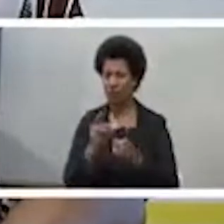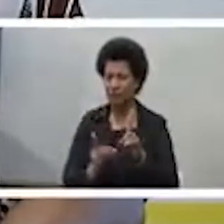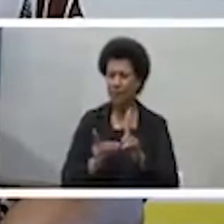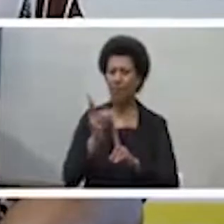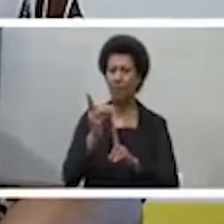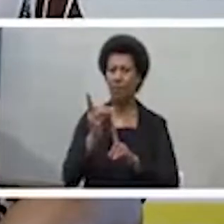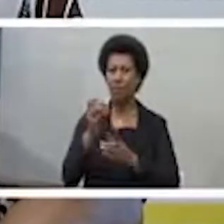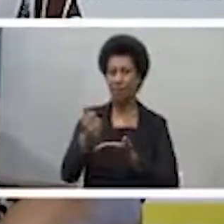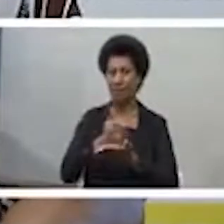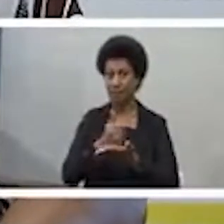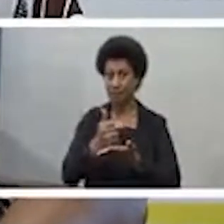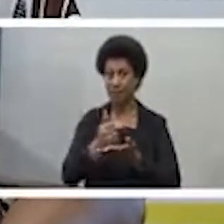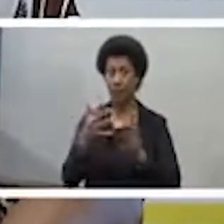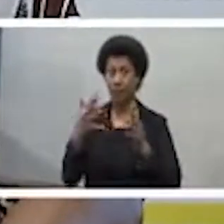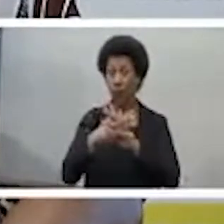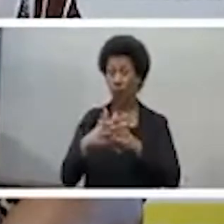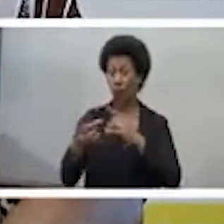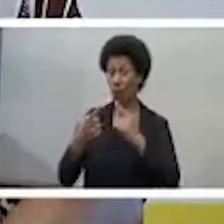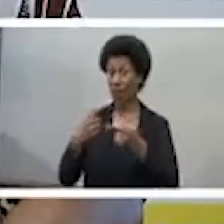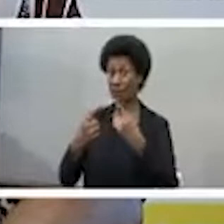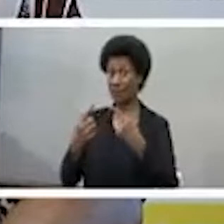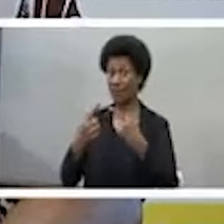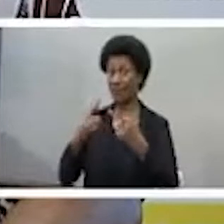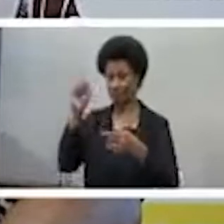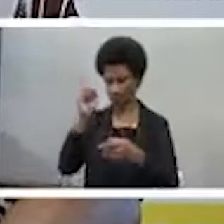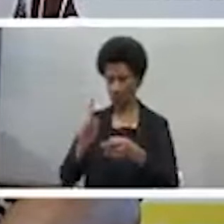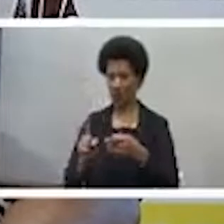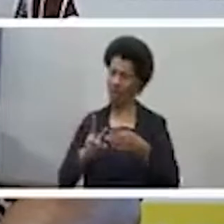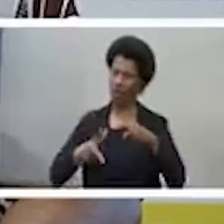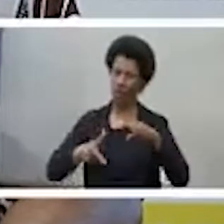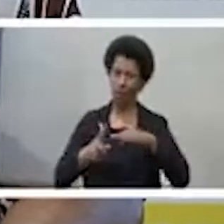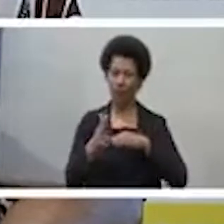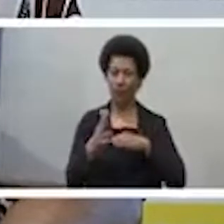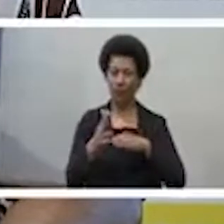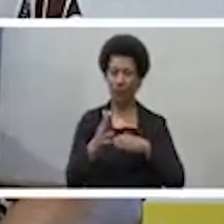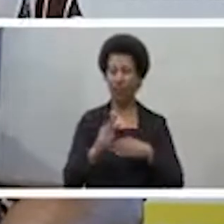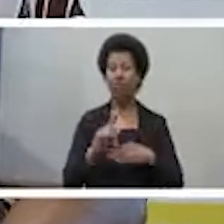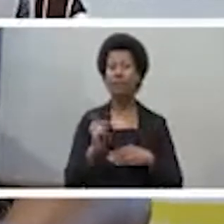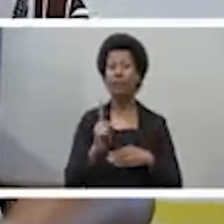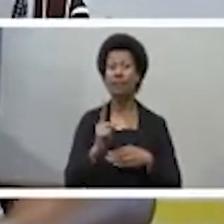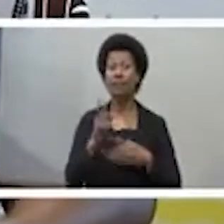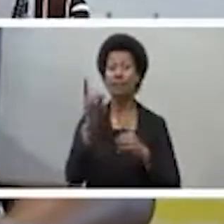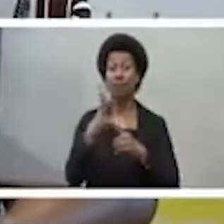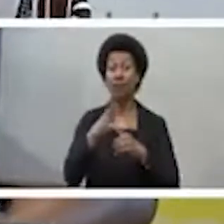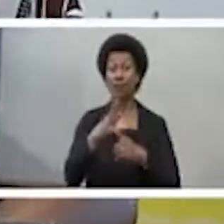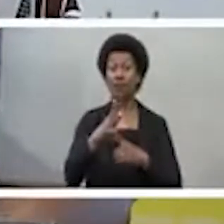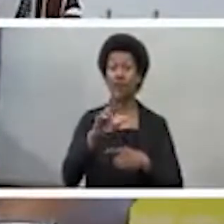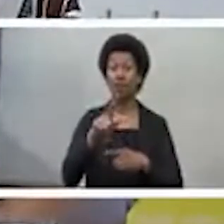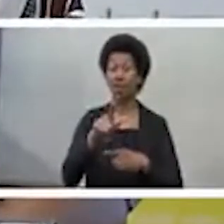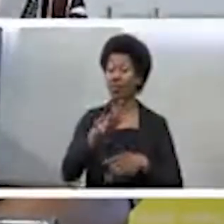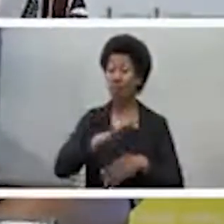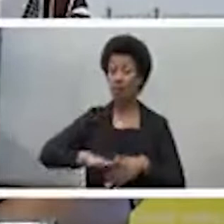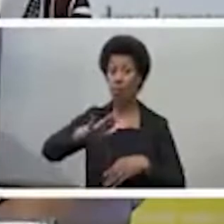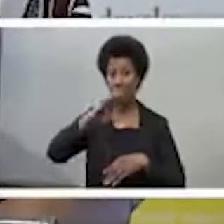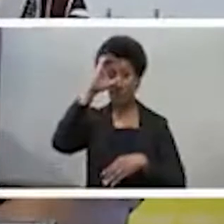the Pacific Child website being launched today will be an indispensable platform for countries to exchange